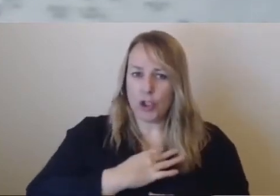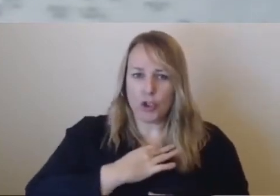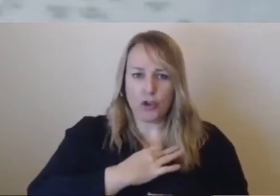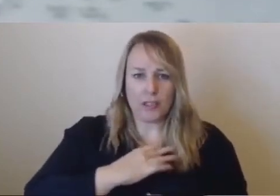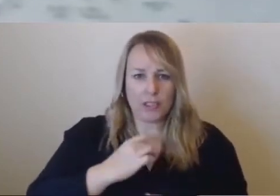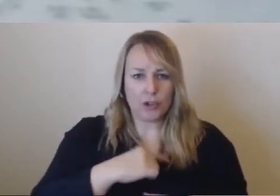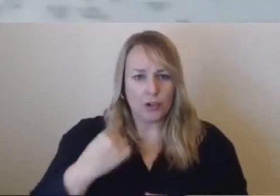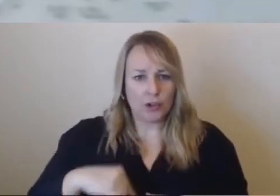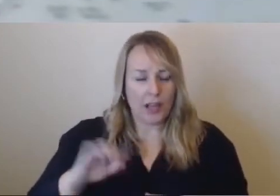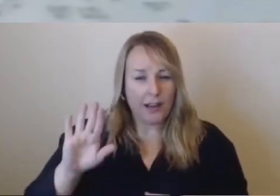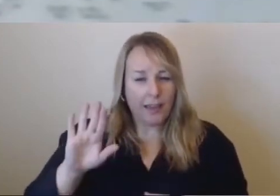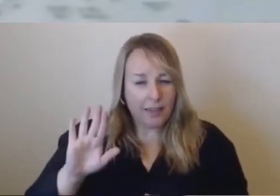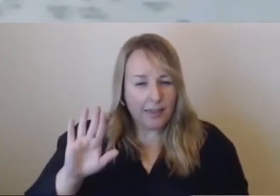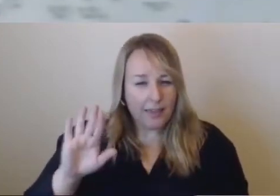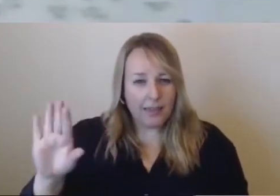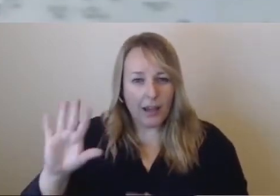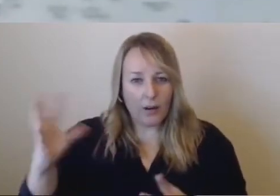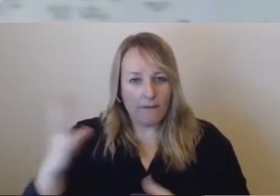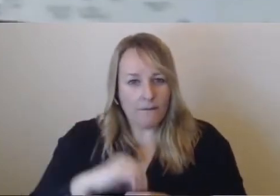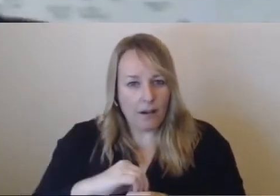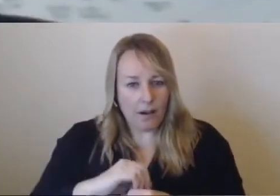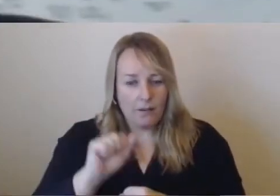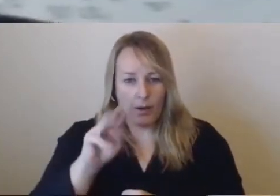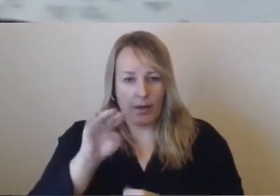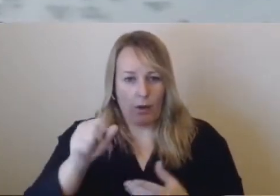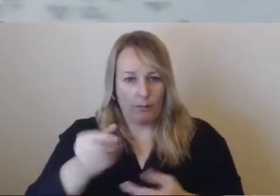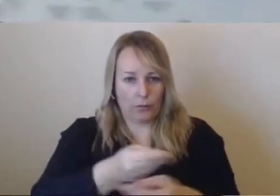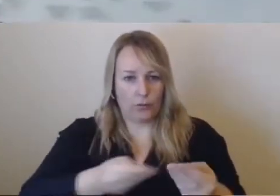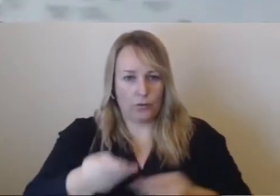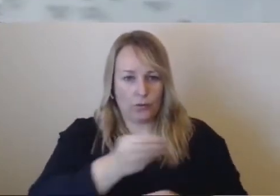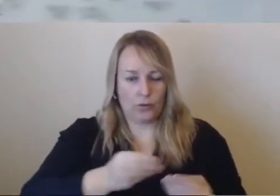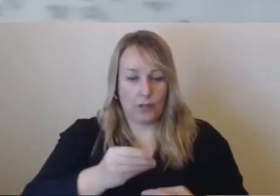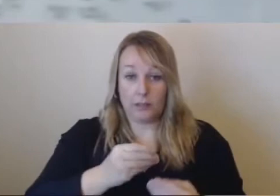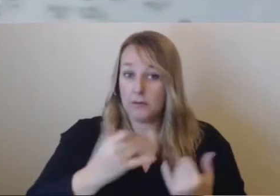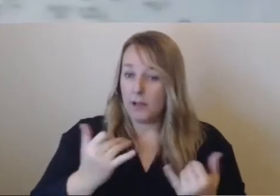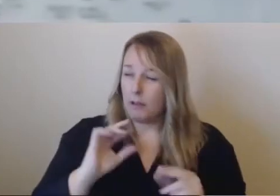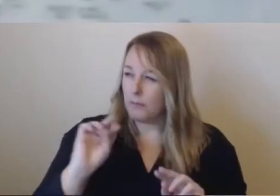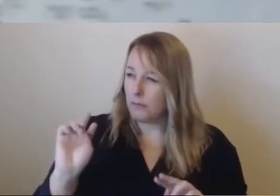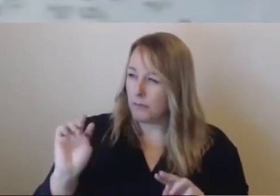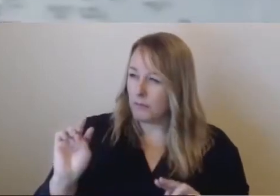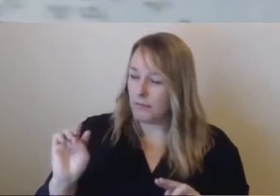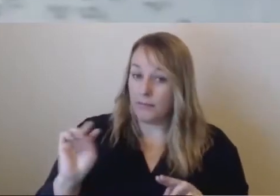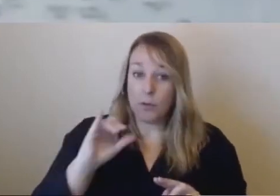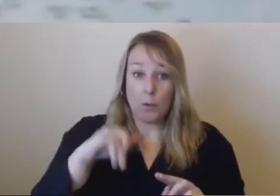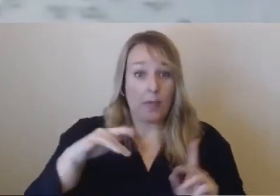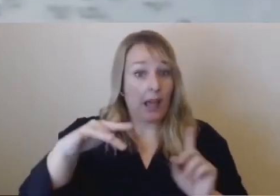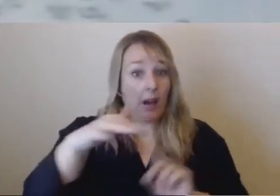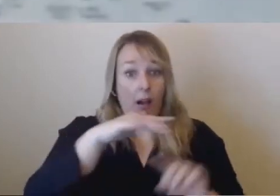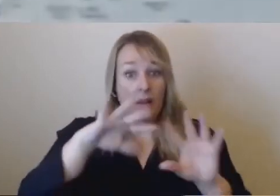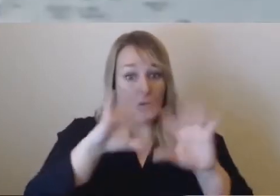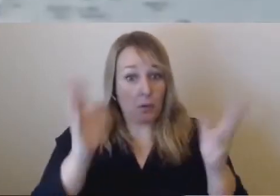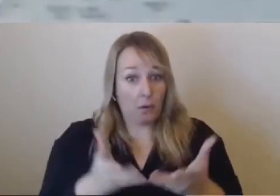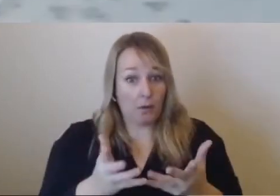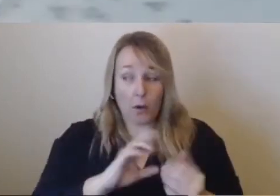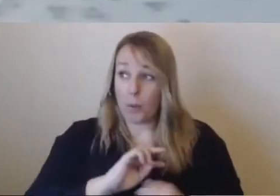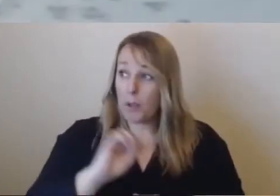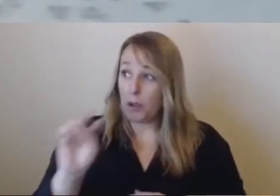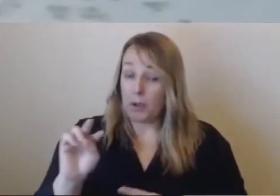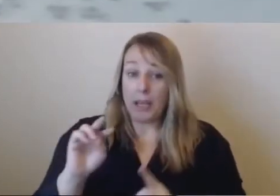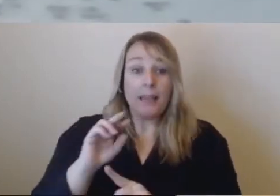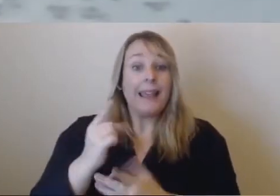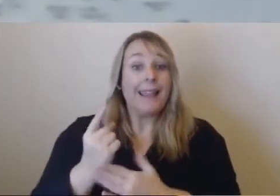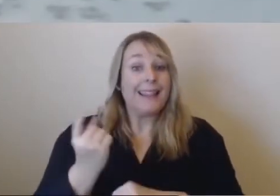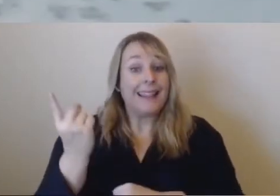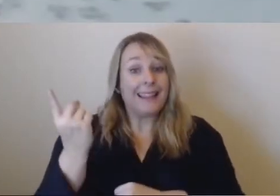China's involvement in the arms trade. So in this context, it is in this context that China announced last